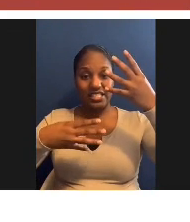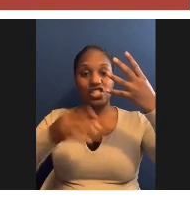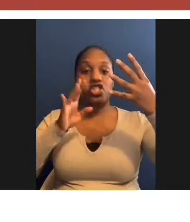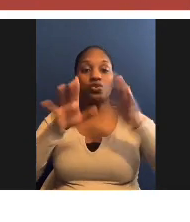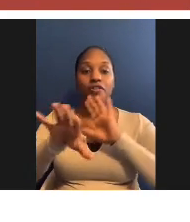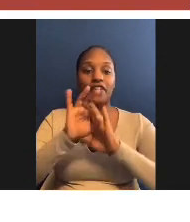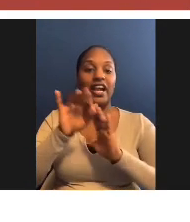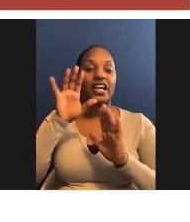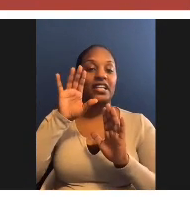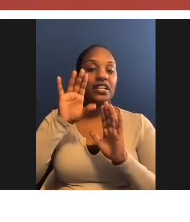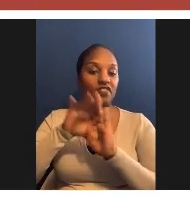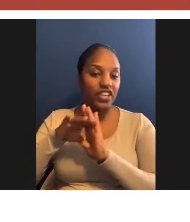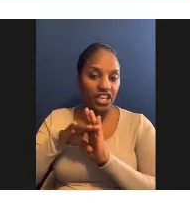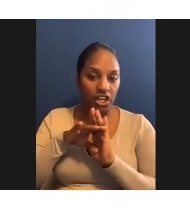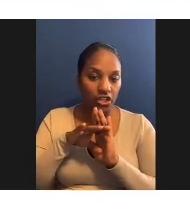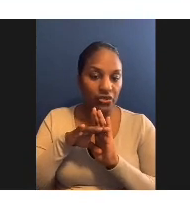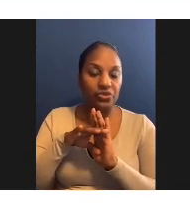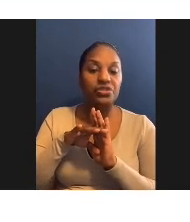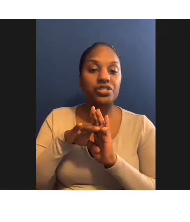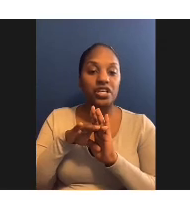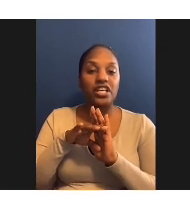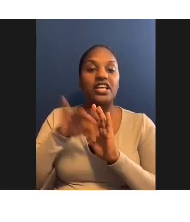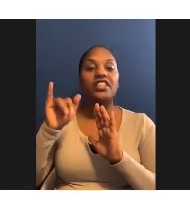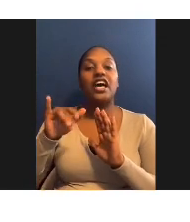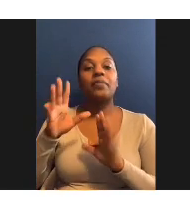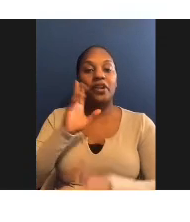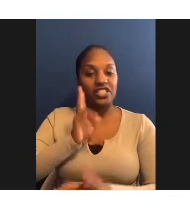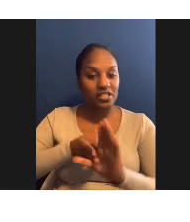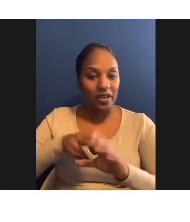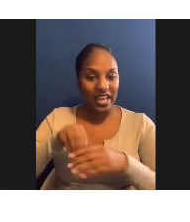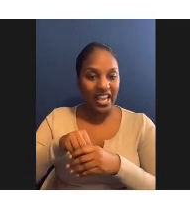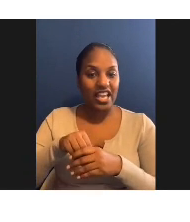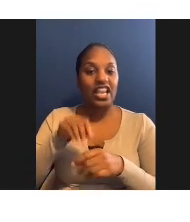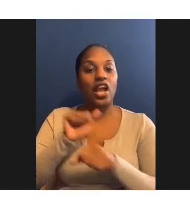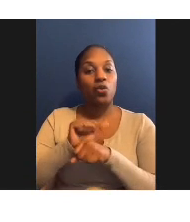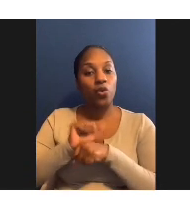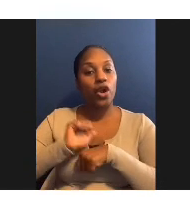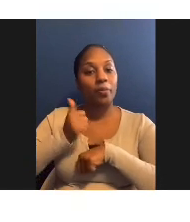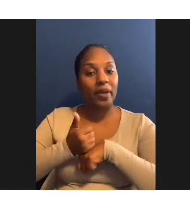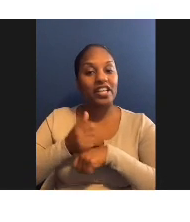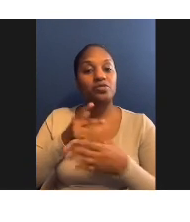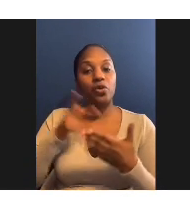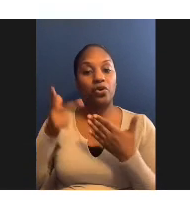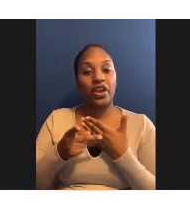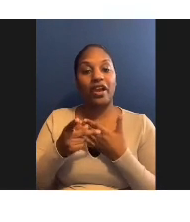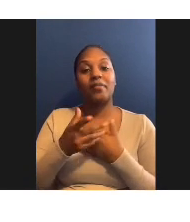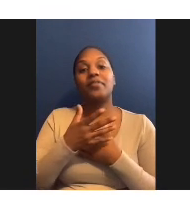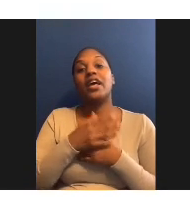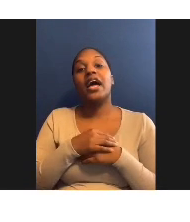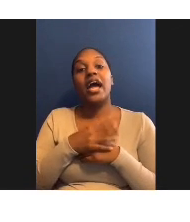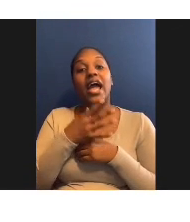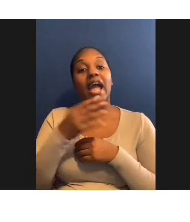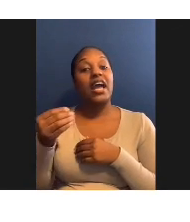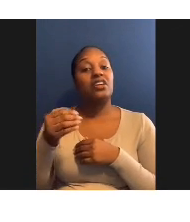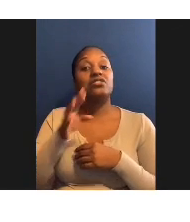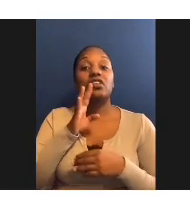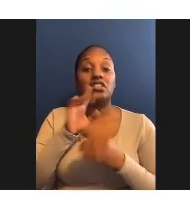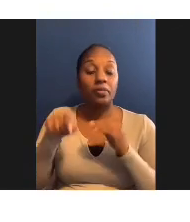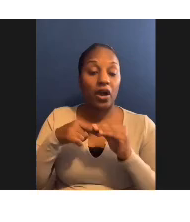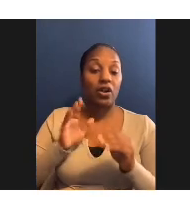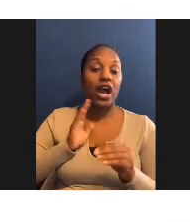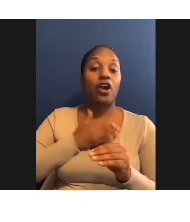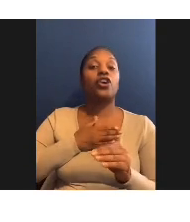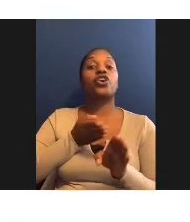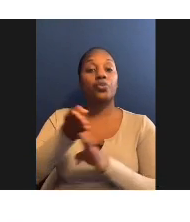a work exploration program. This is a video about one of our career centers in West